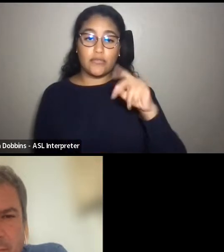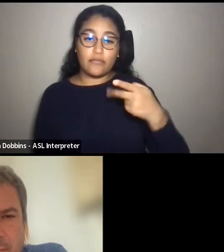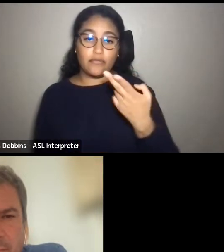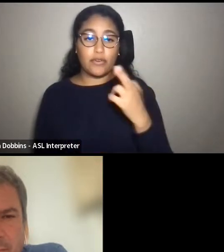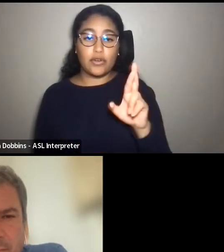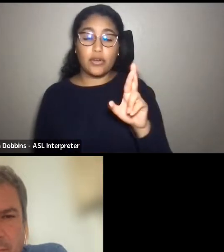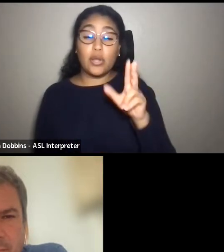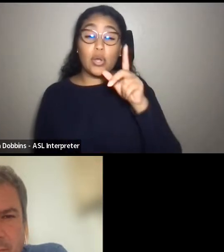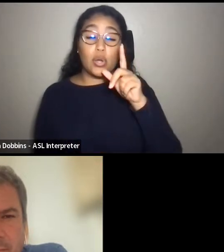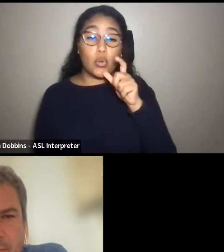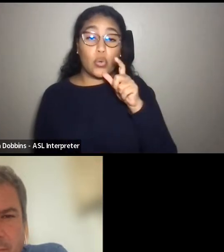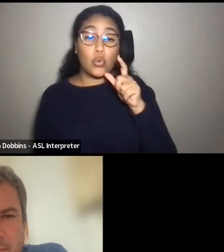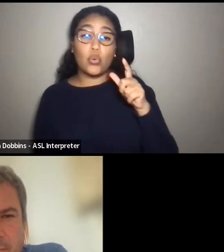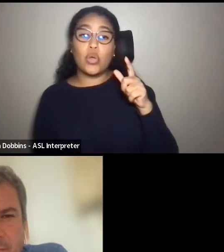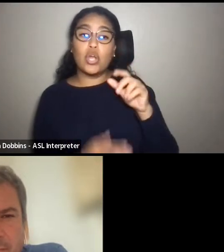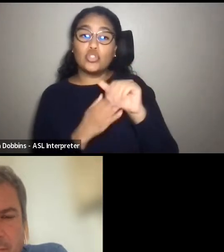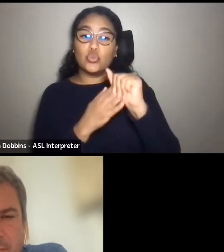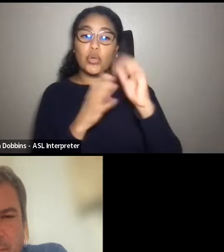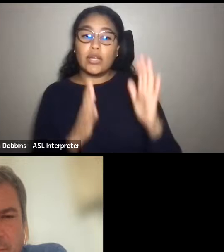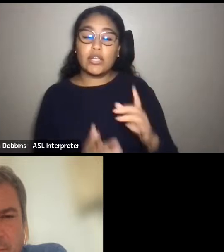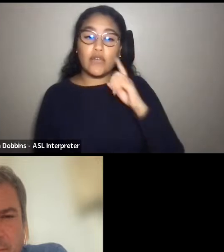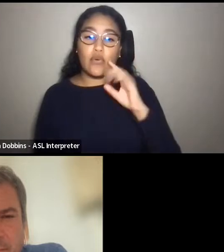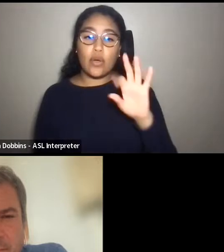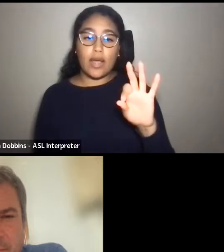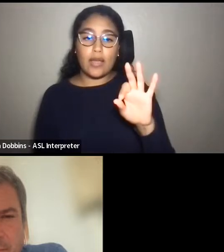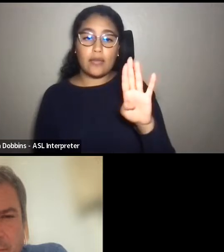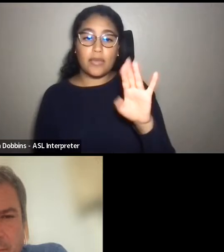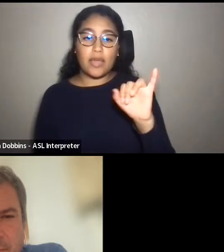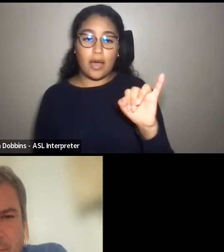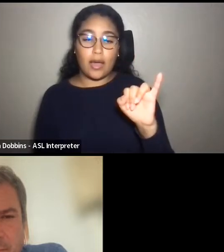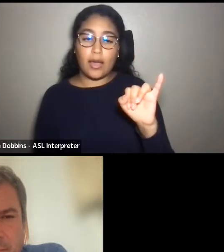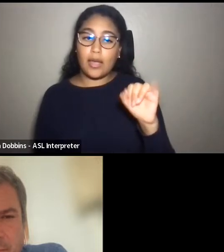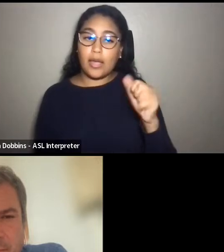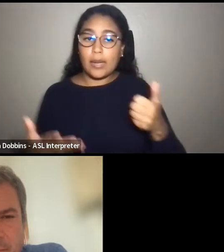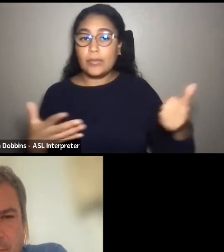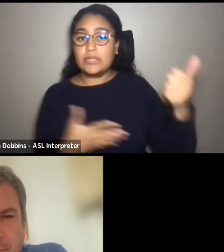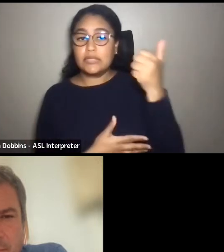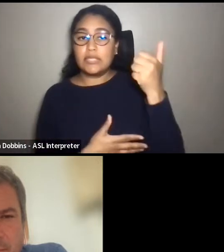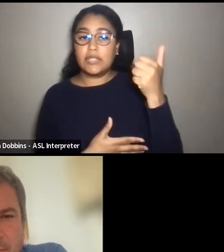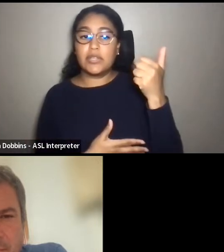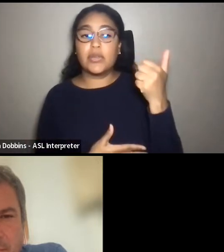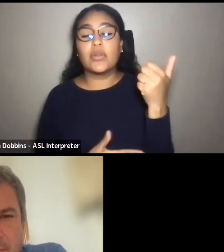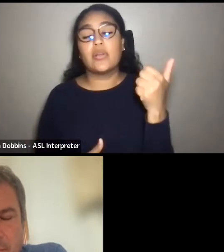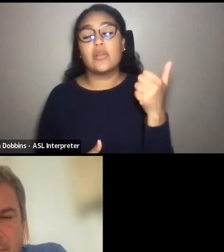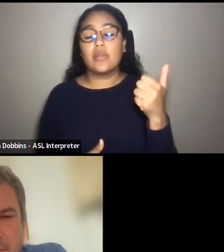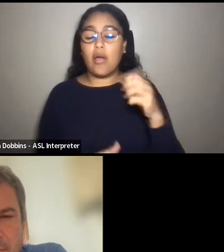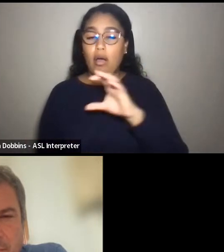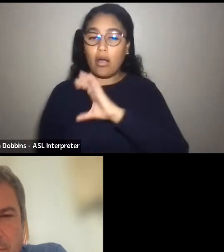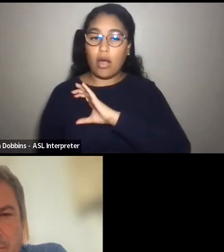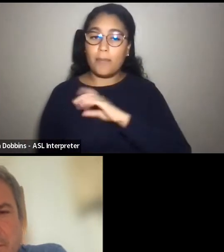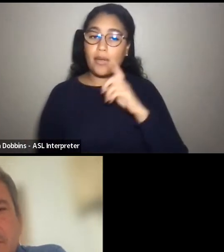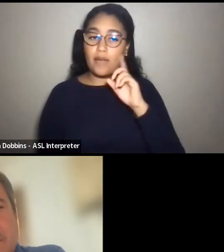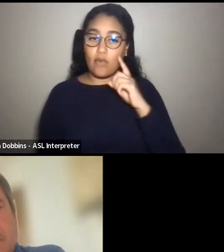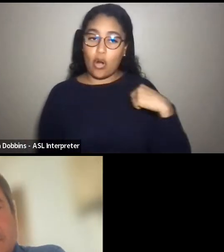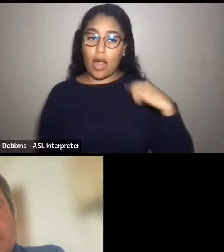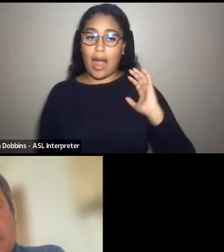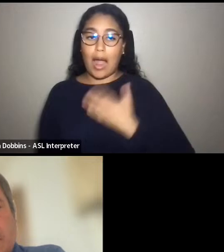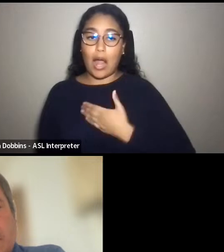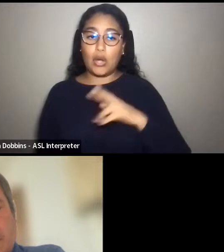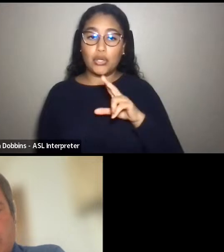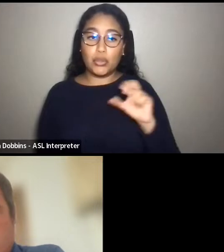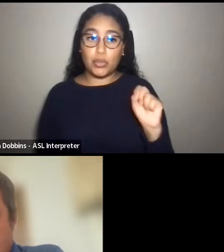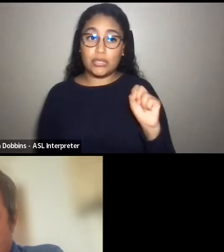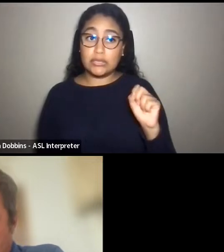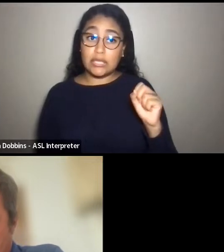is the director of the FBI and the most senior law enforcement officer in our country, responsible for the 38,000